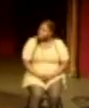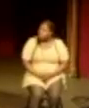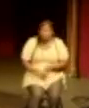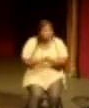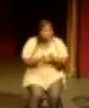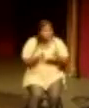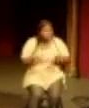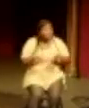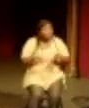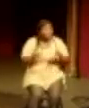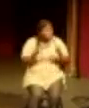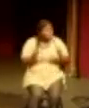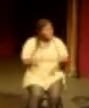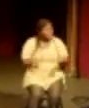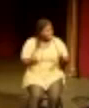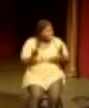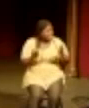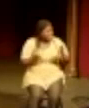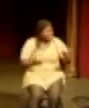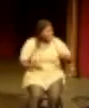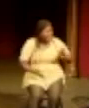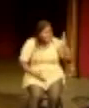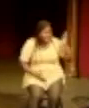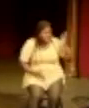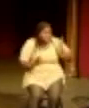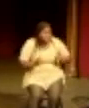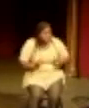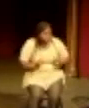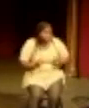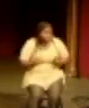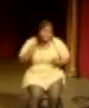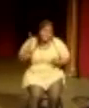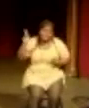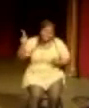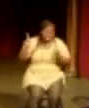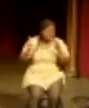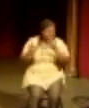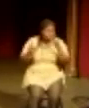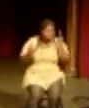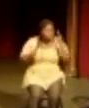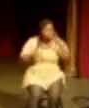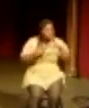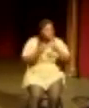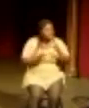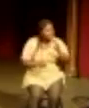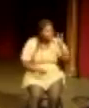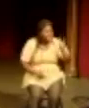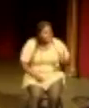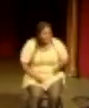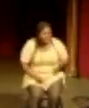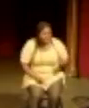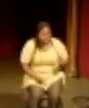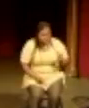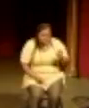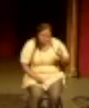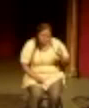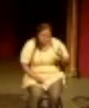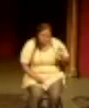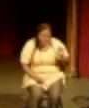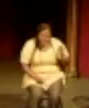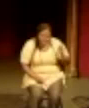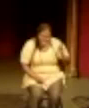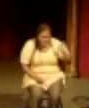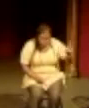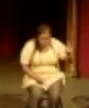guest speakers for our community. This one was about the Visalia Ransacker. We partnered with the Visalia Police Department to put this